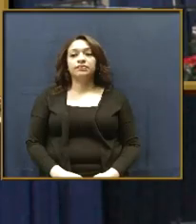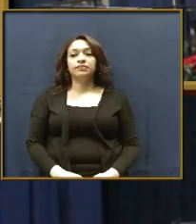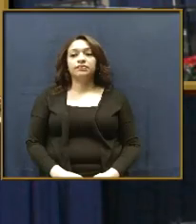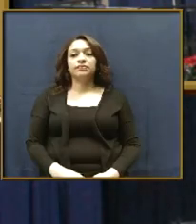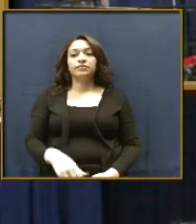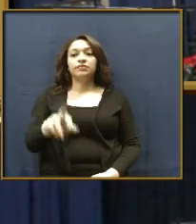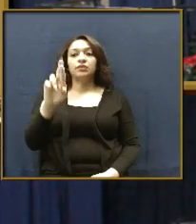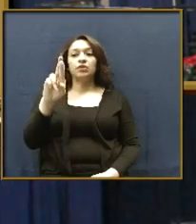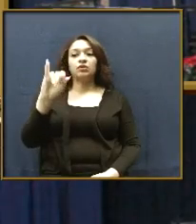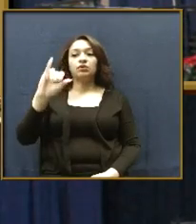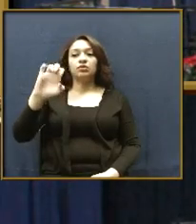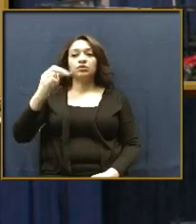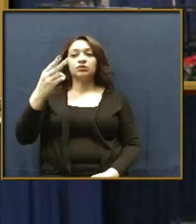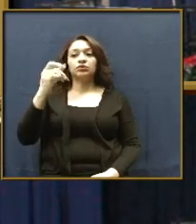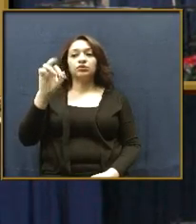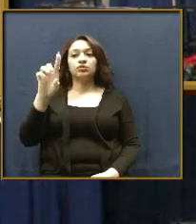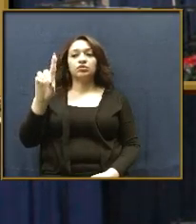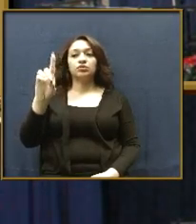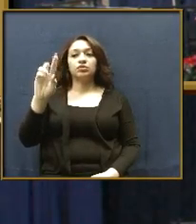Richard Dylan Whitley.